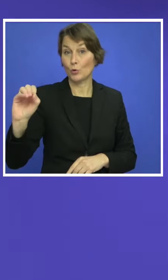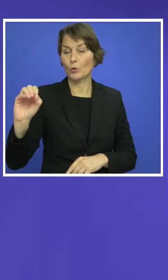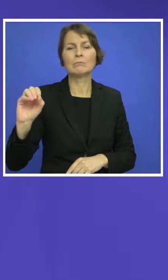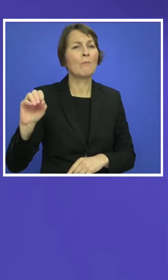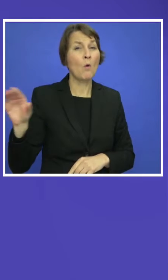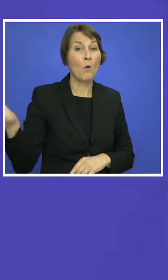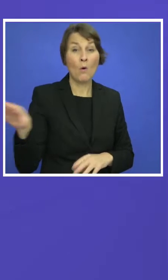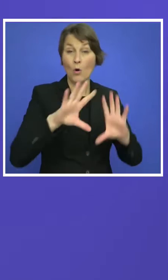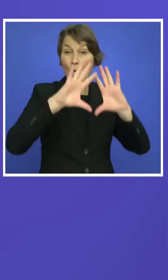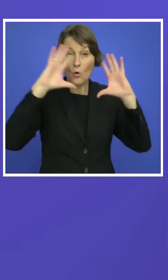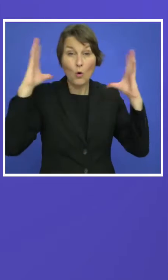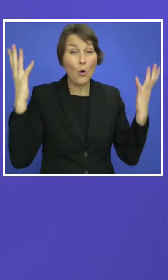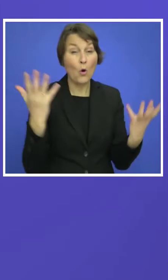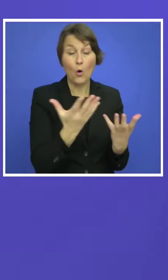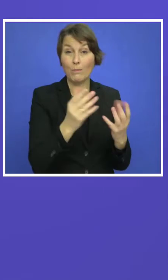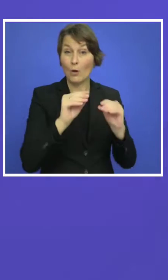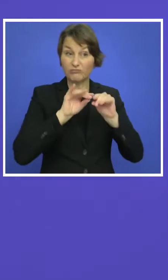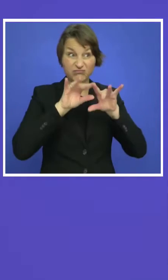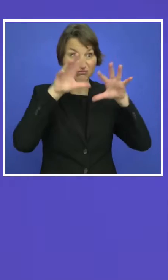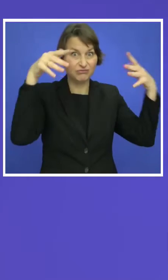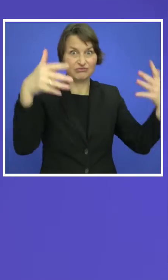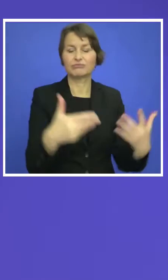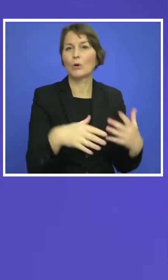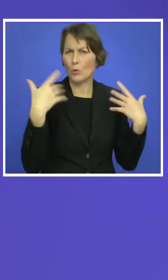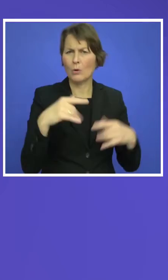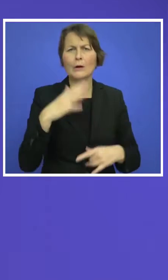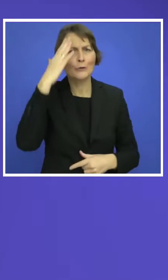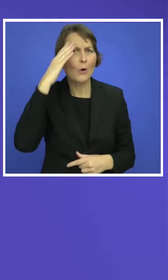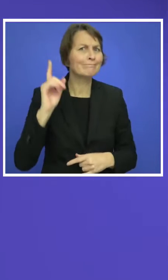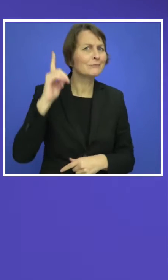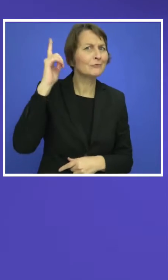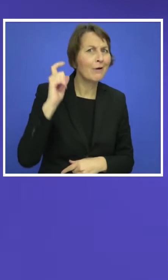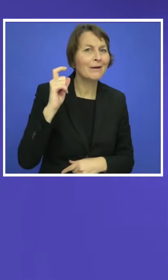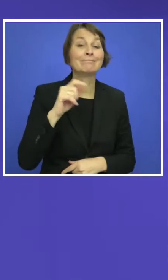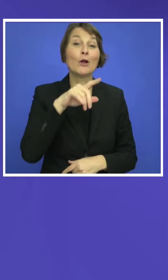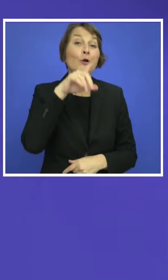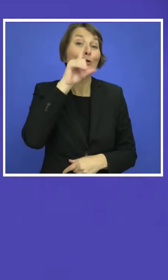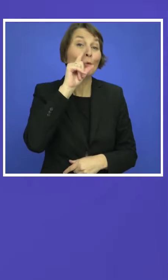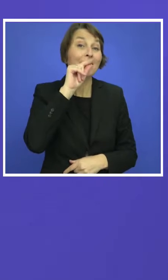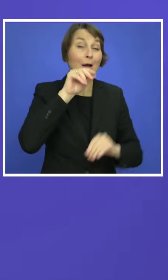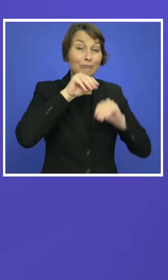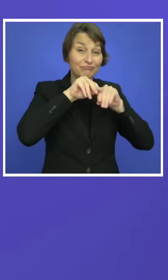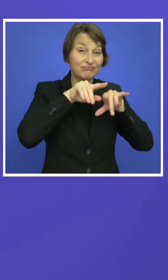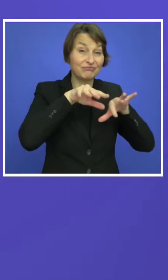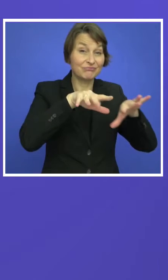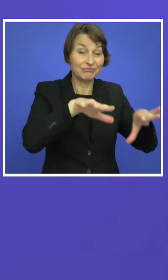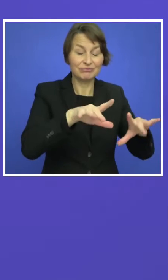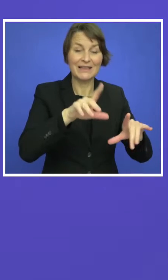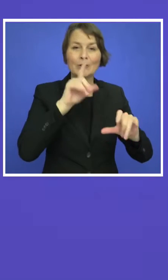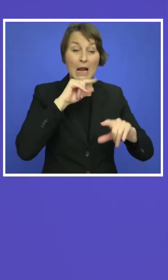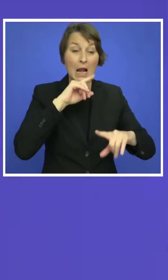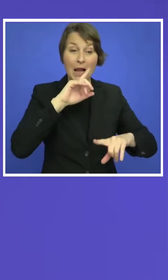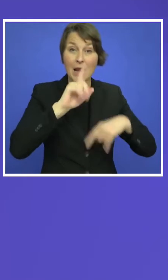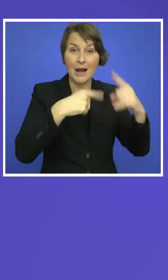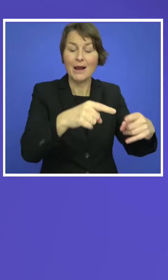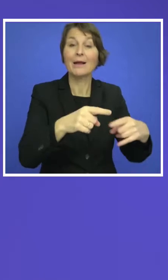we all know where it started, the hashtag on Twitter, on social media, and then it was basically the traditional media following suit,